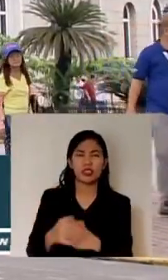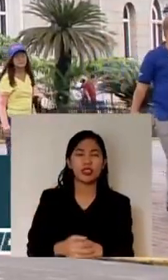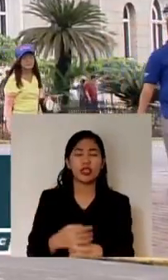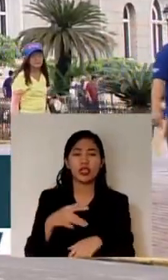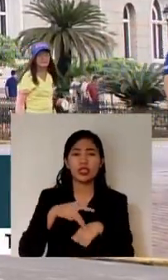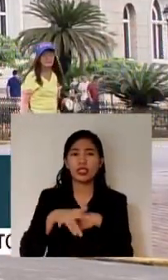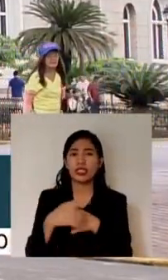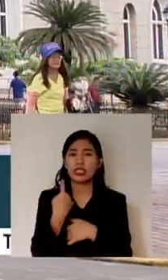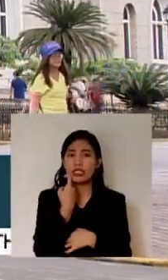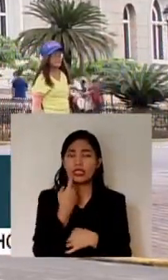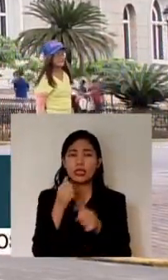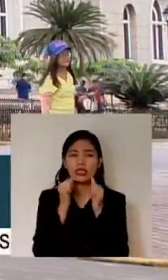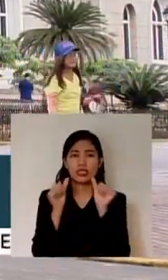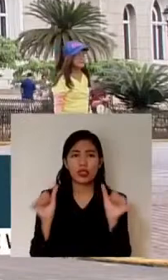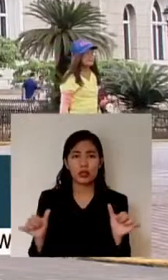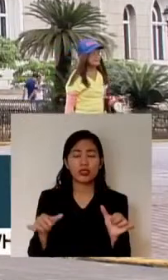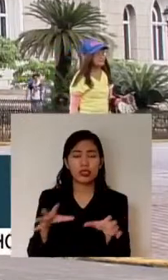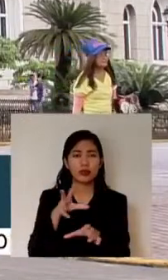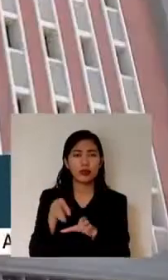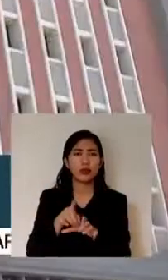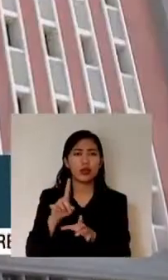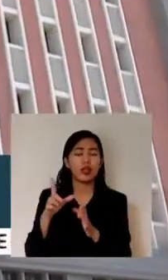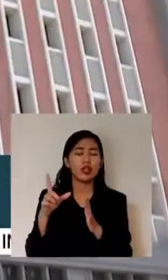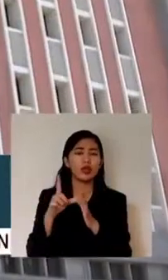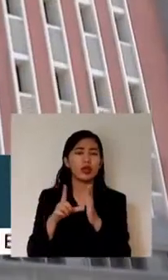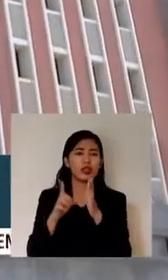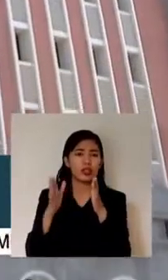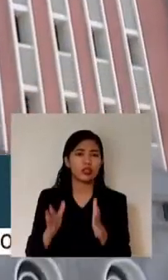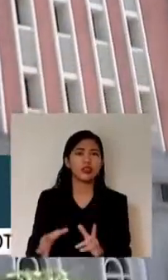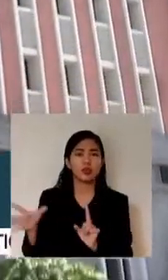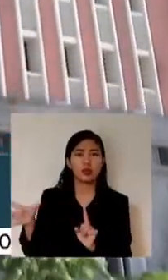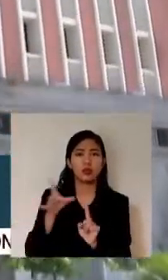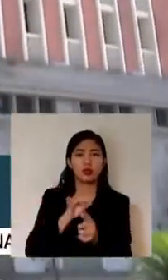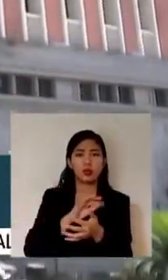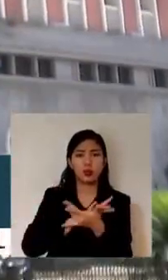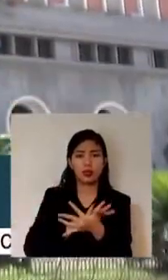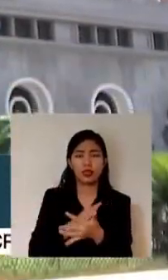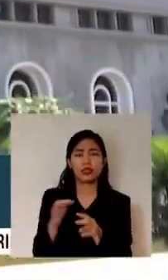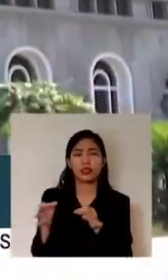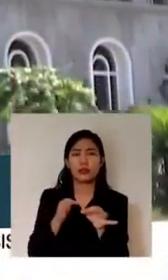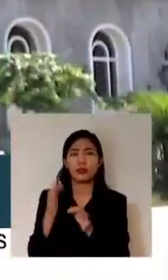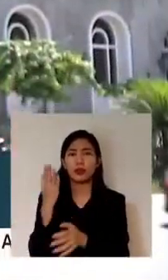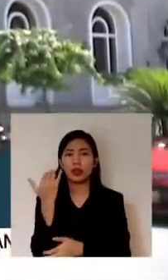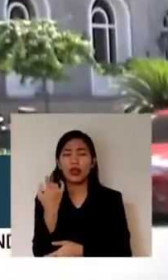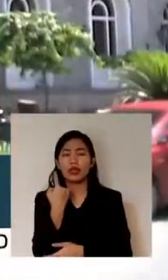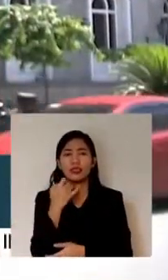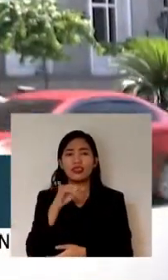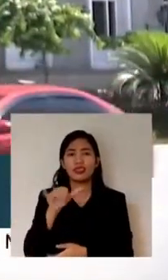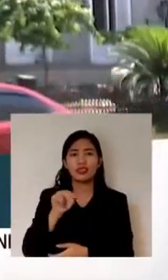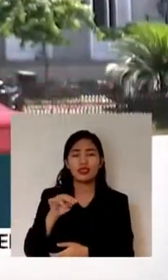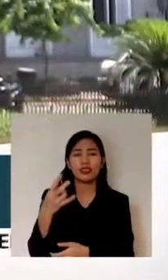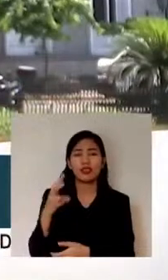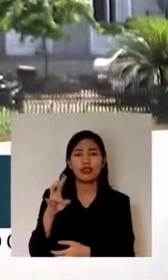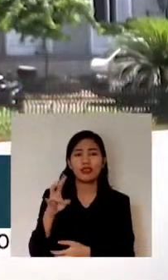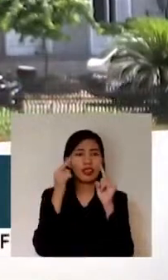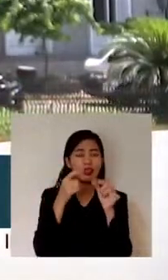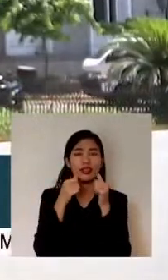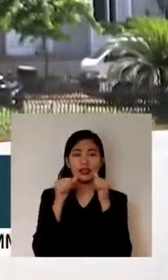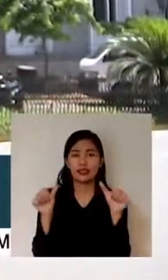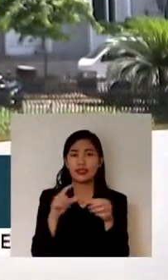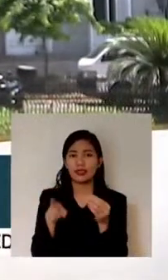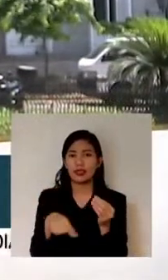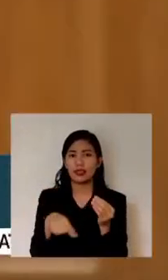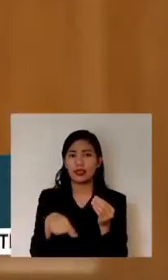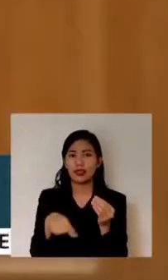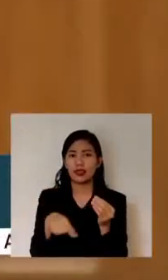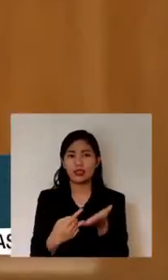ponente's lawyers contracted COVID-19. To explain why the January 17 target release of the resolution was